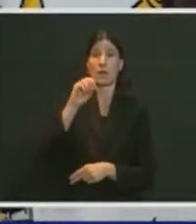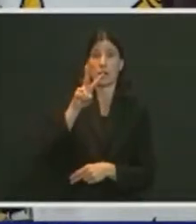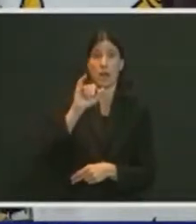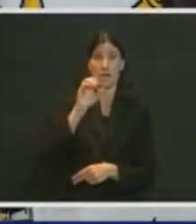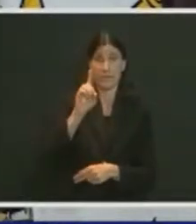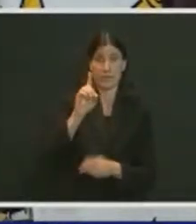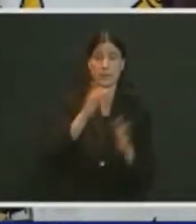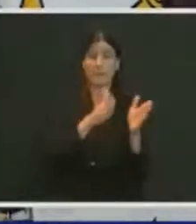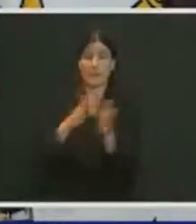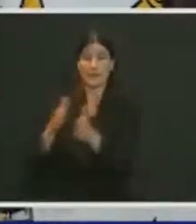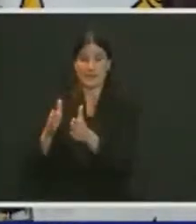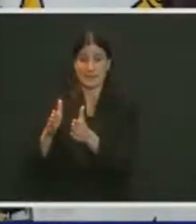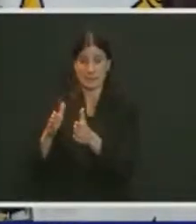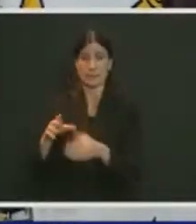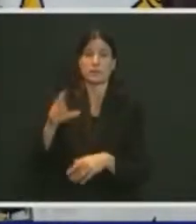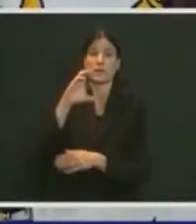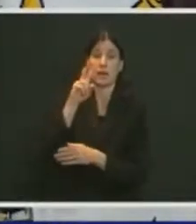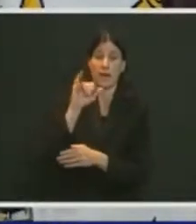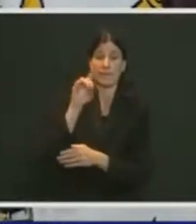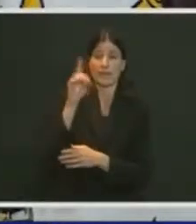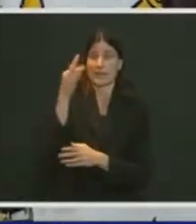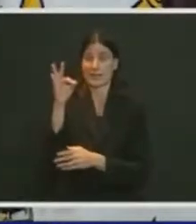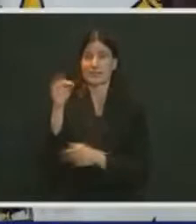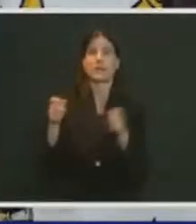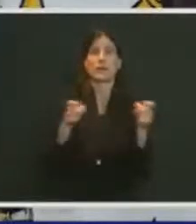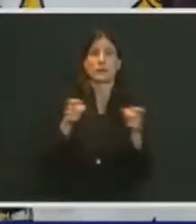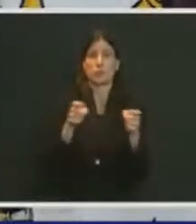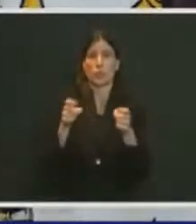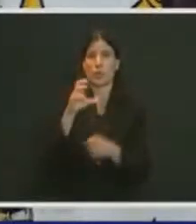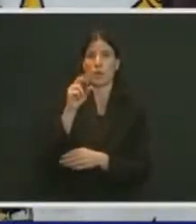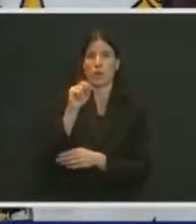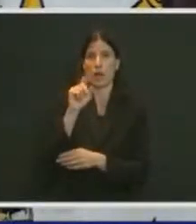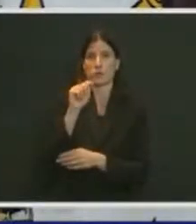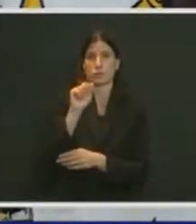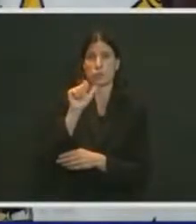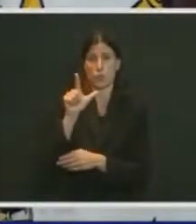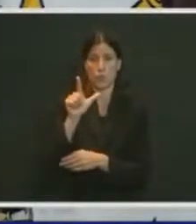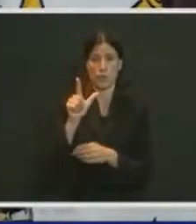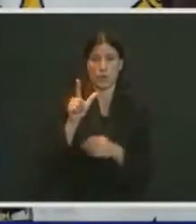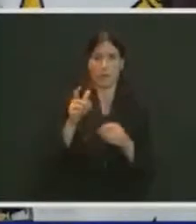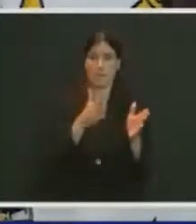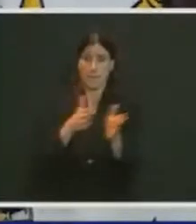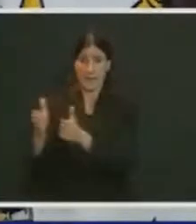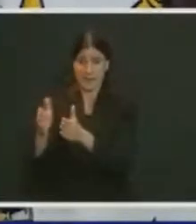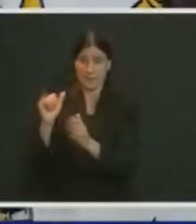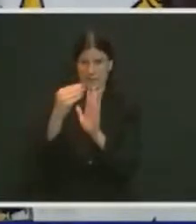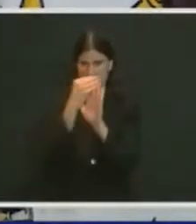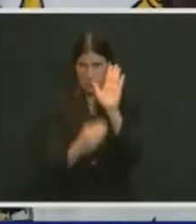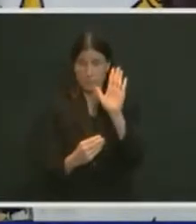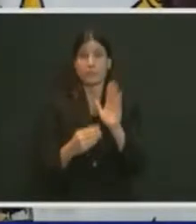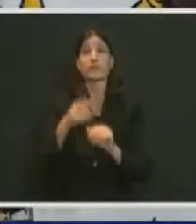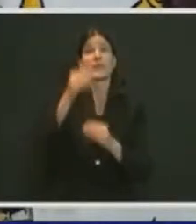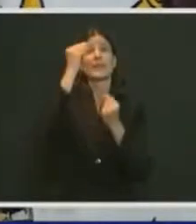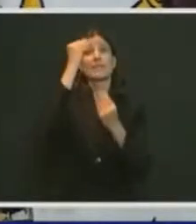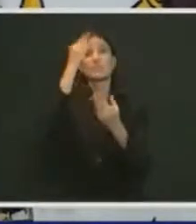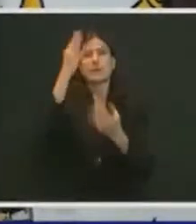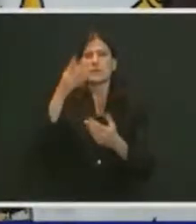reopeningri.com. You do not have to submit your plan to the state, but you need to keep it on file.